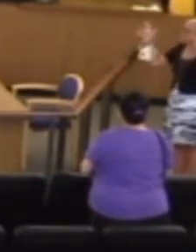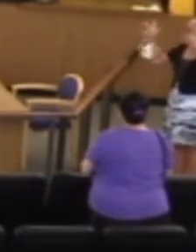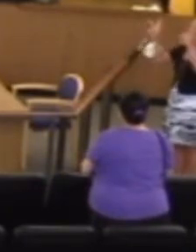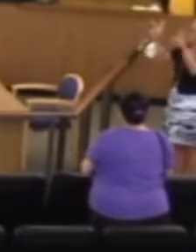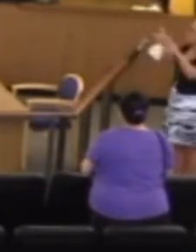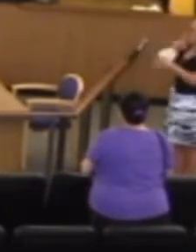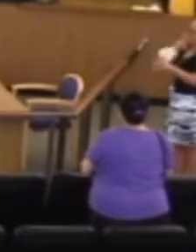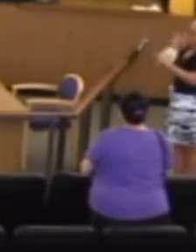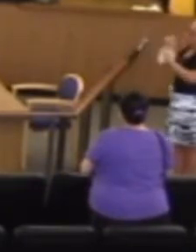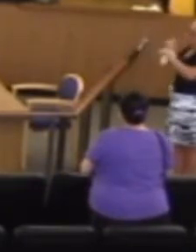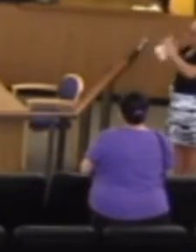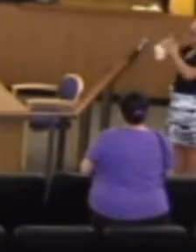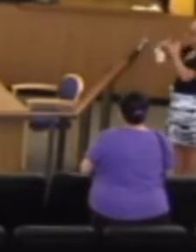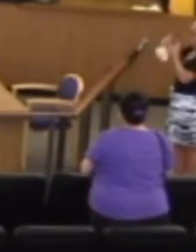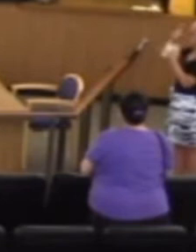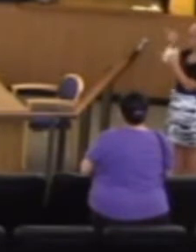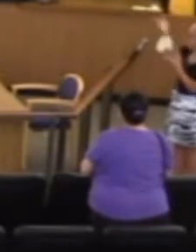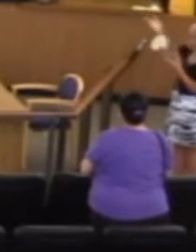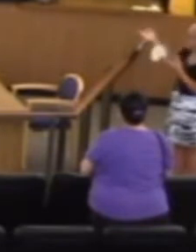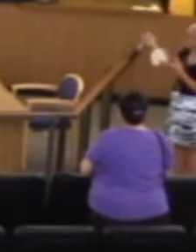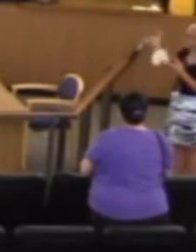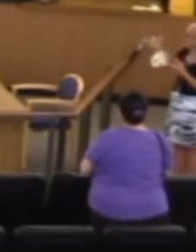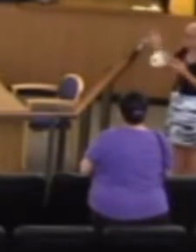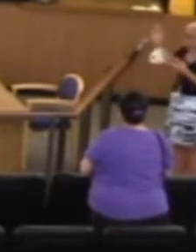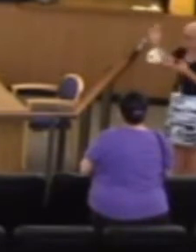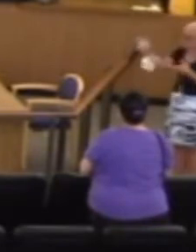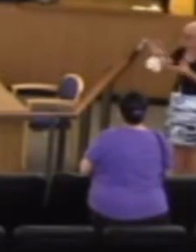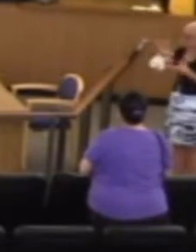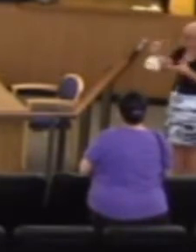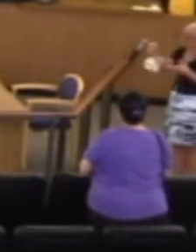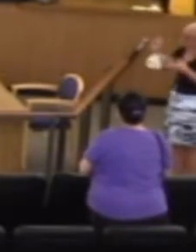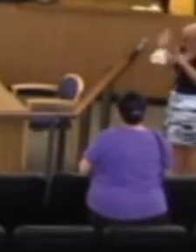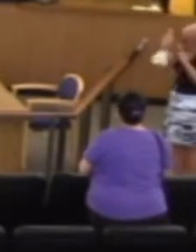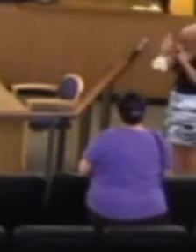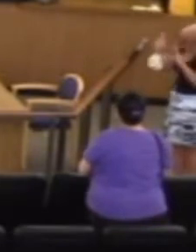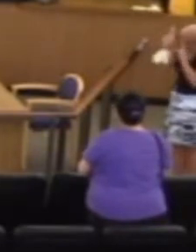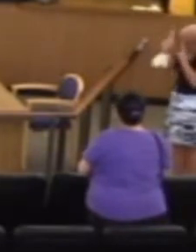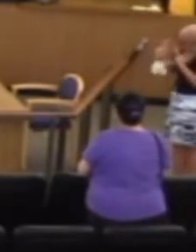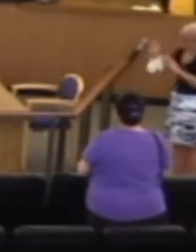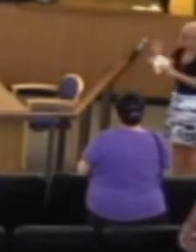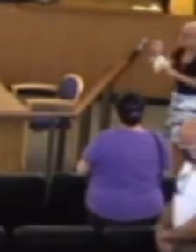Gooseby, and was a true icon in American history.